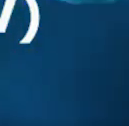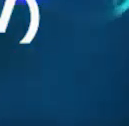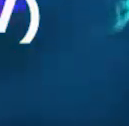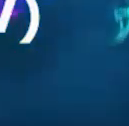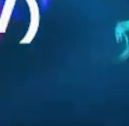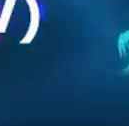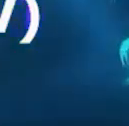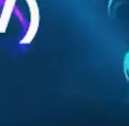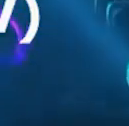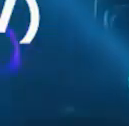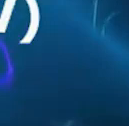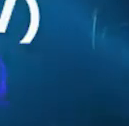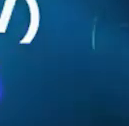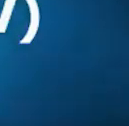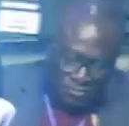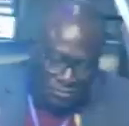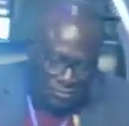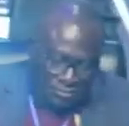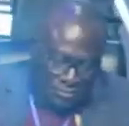done.